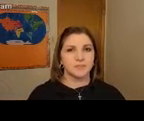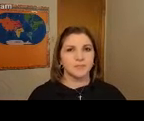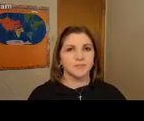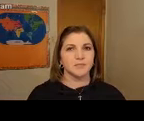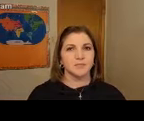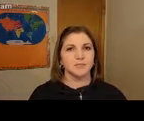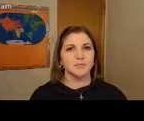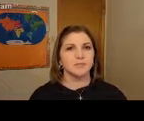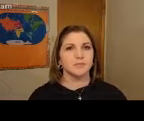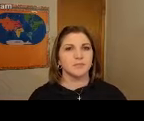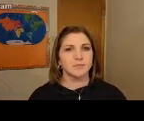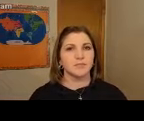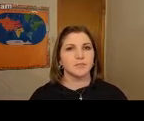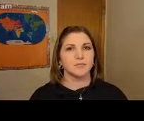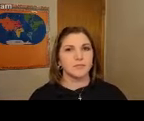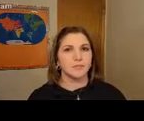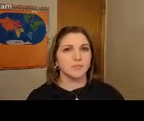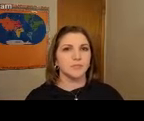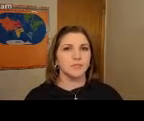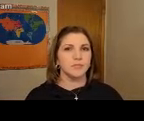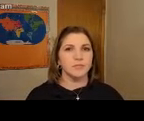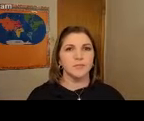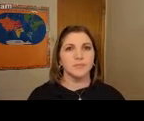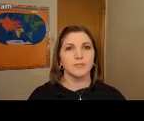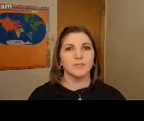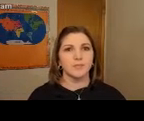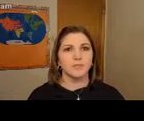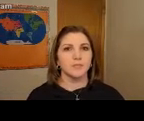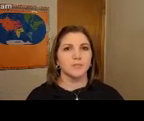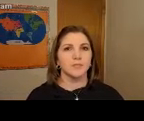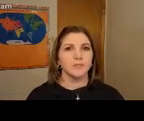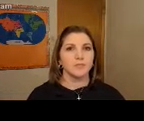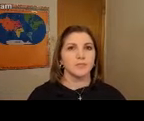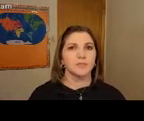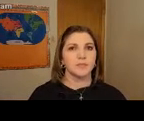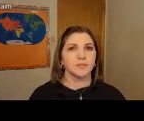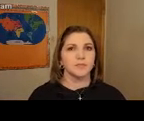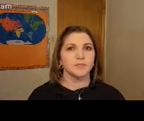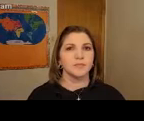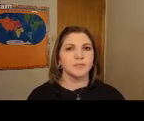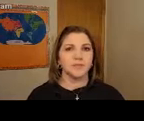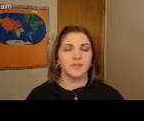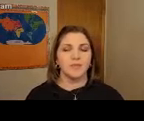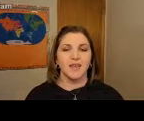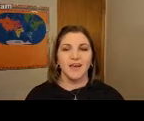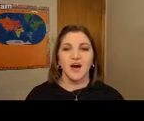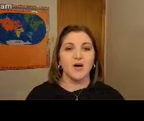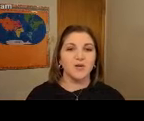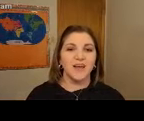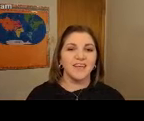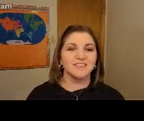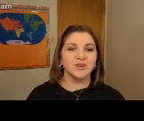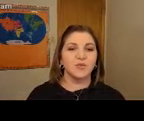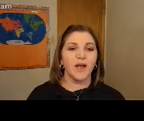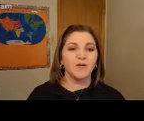I contrast when I say how things are different. Give examples and get specific. You get it? All